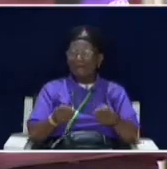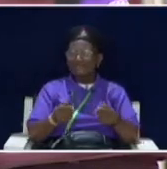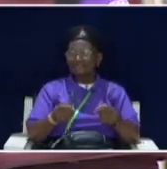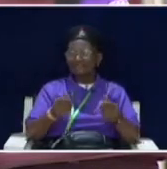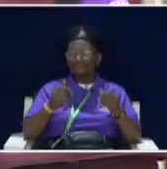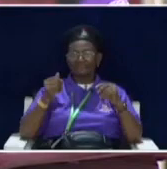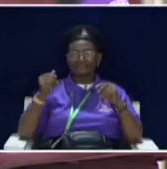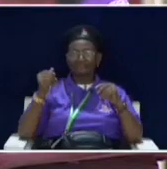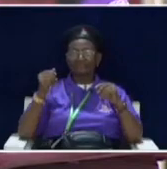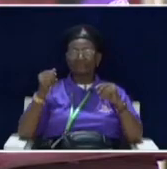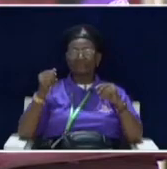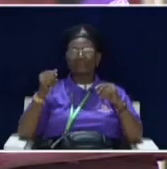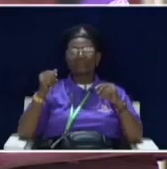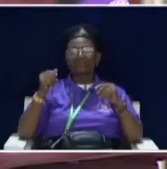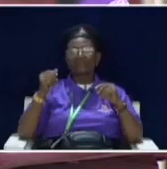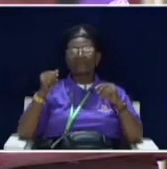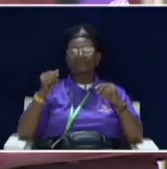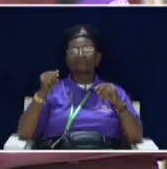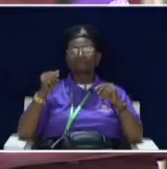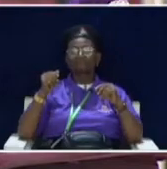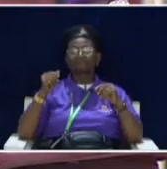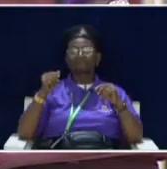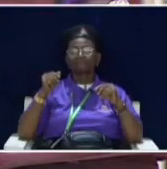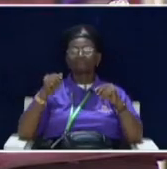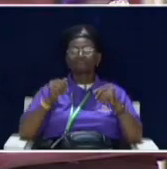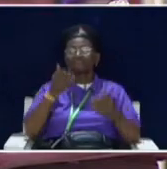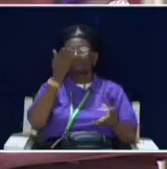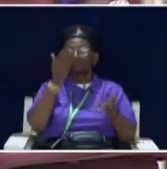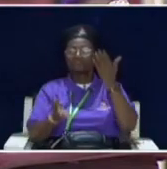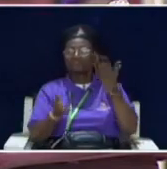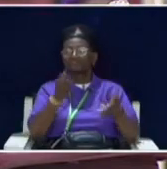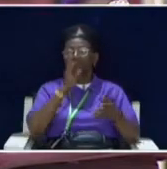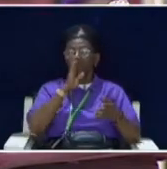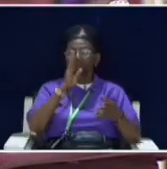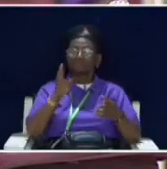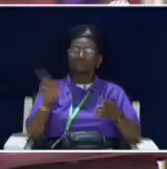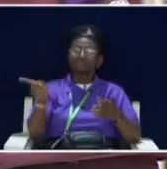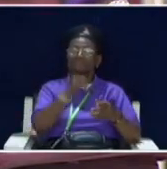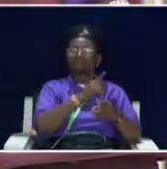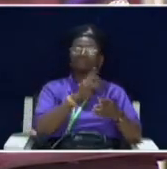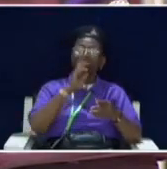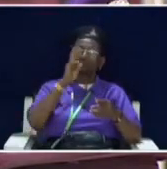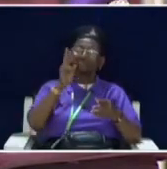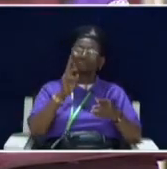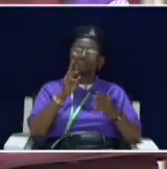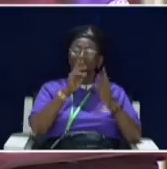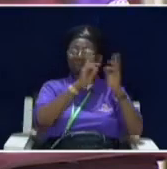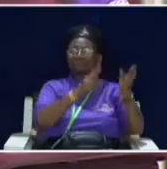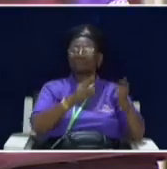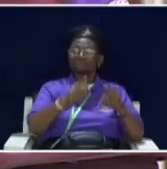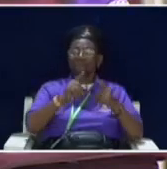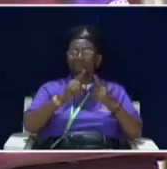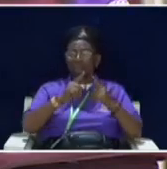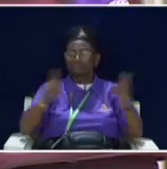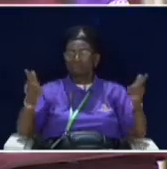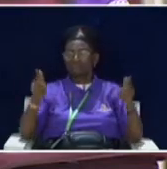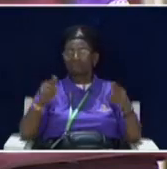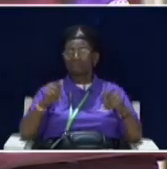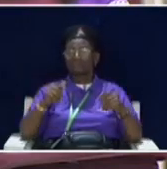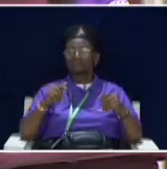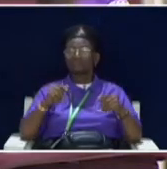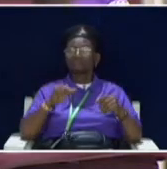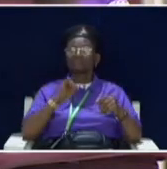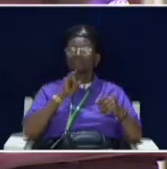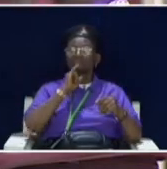Maybe you are already great. It's just